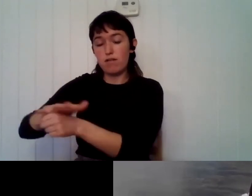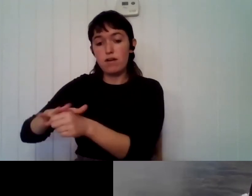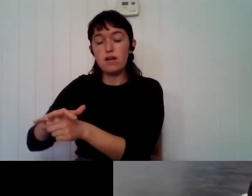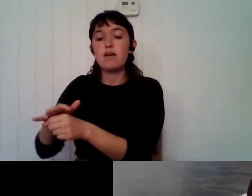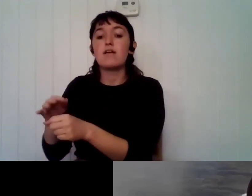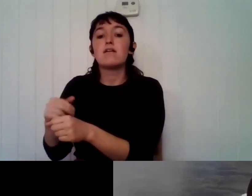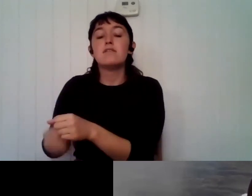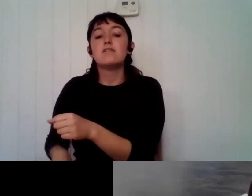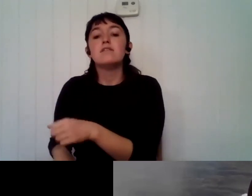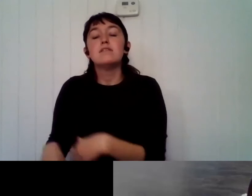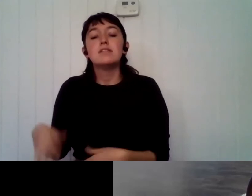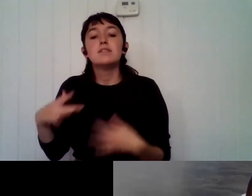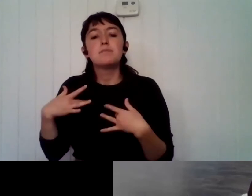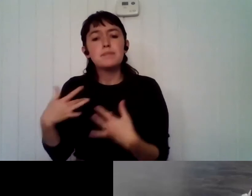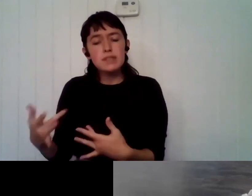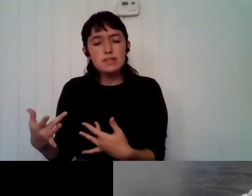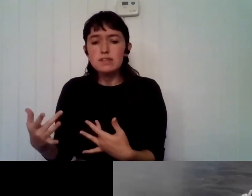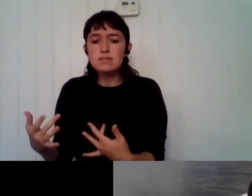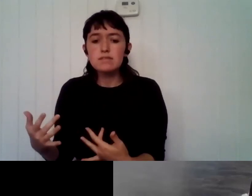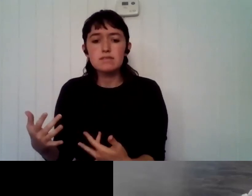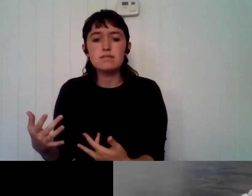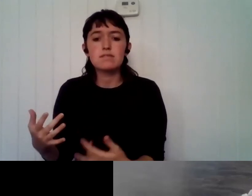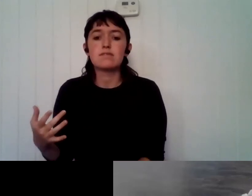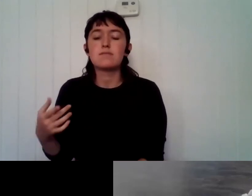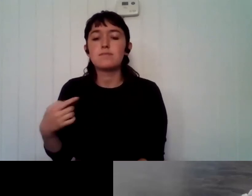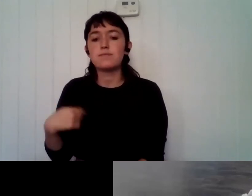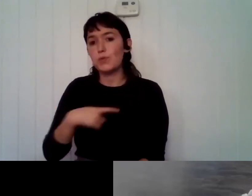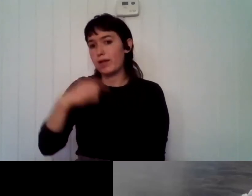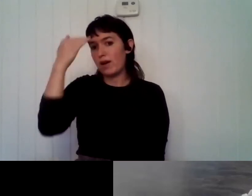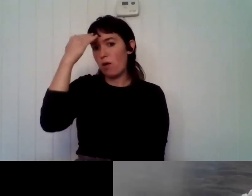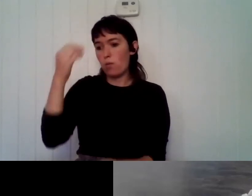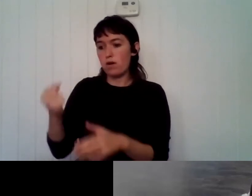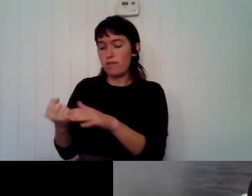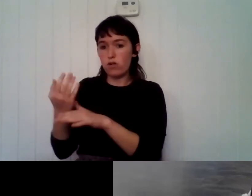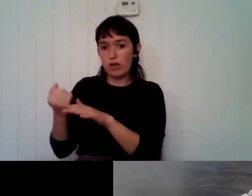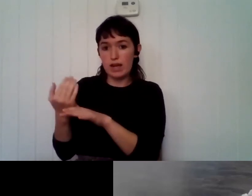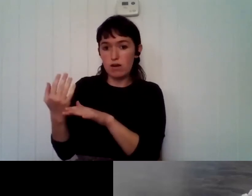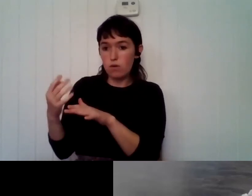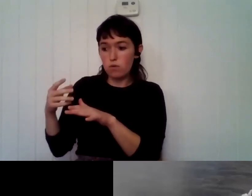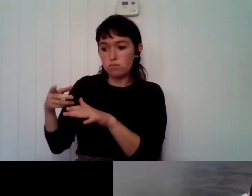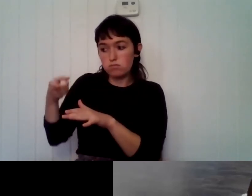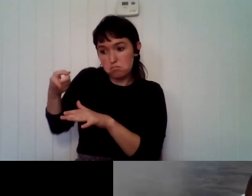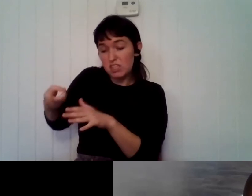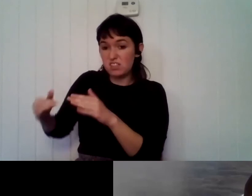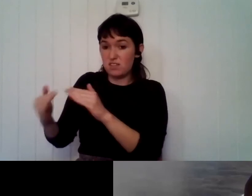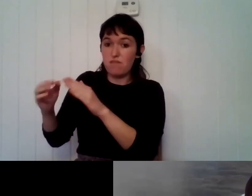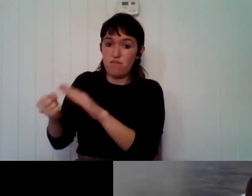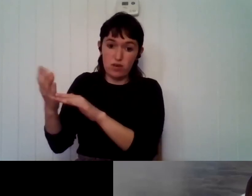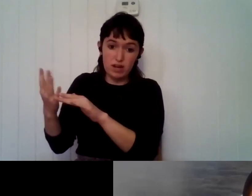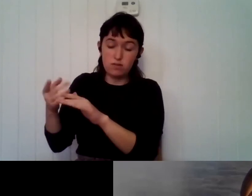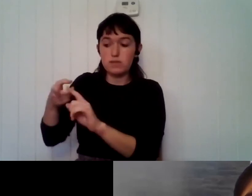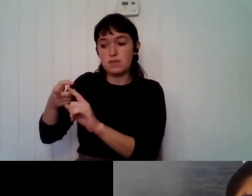Usually, you know that a volcano is a volcano because the thing that is made of is volcanic